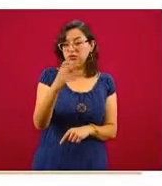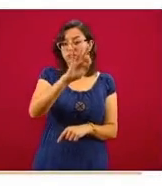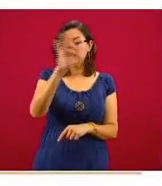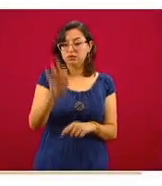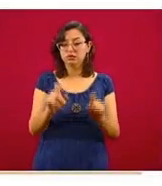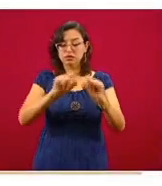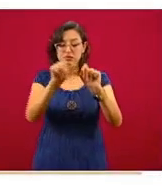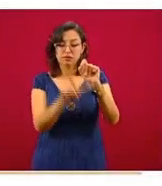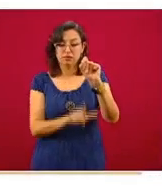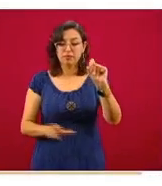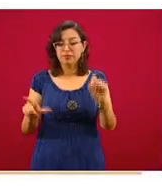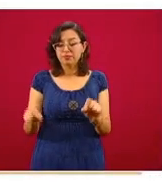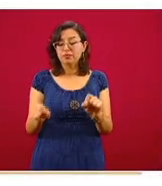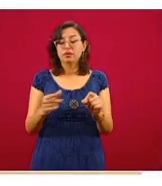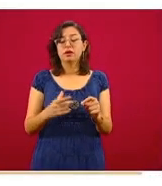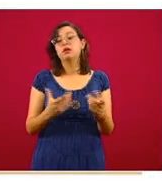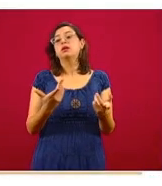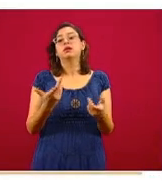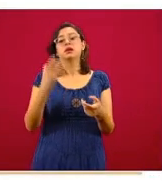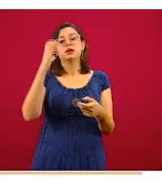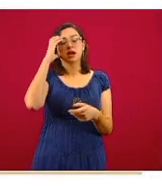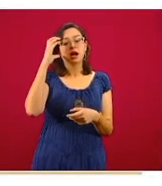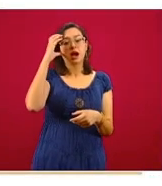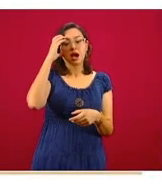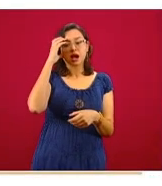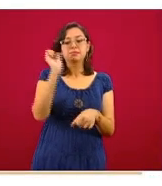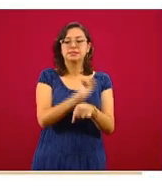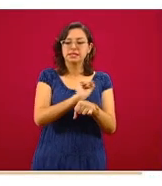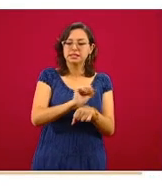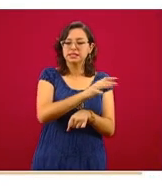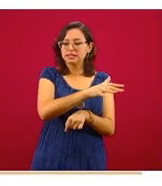their information. Here we have